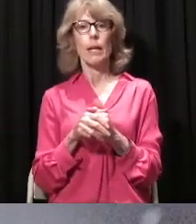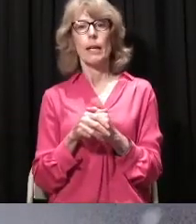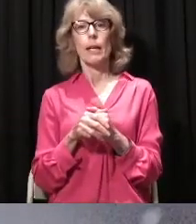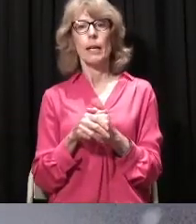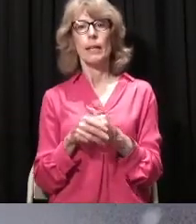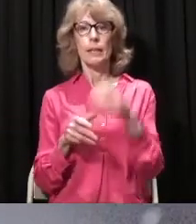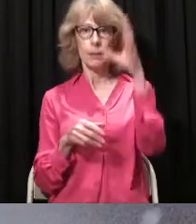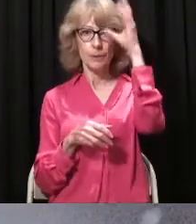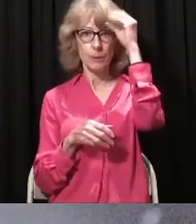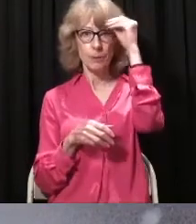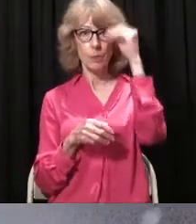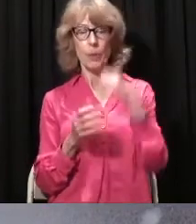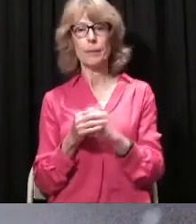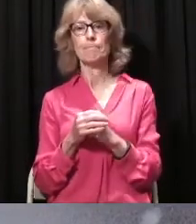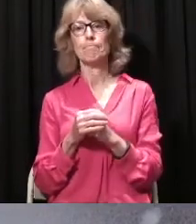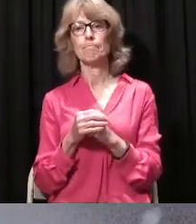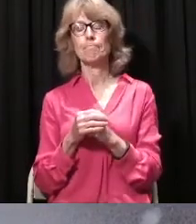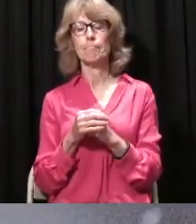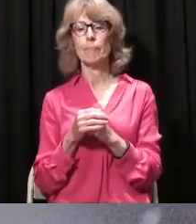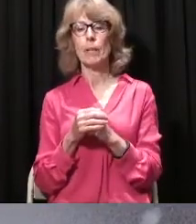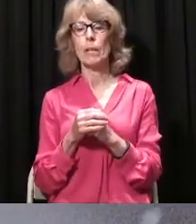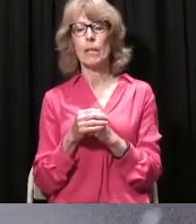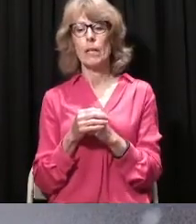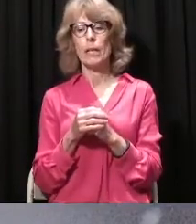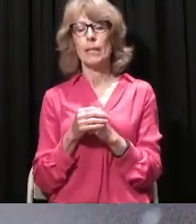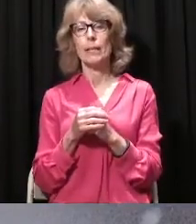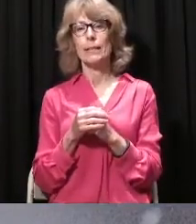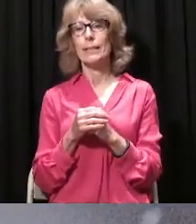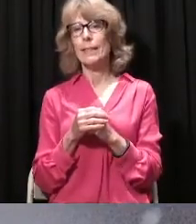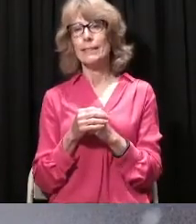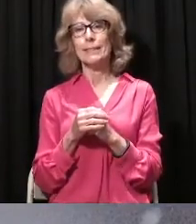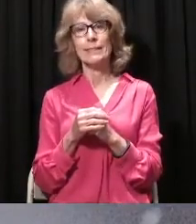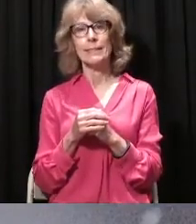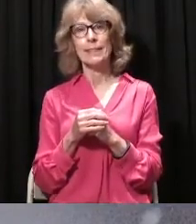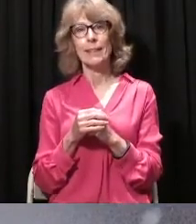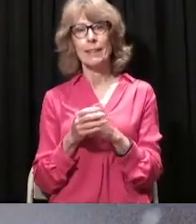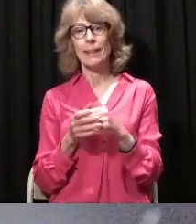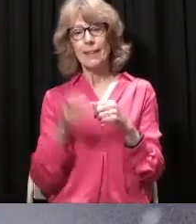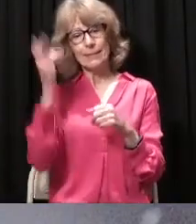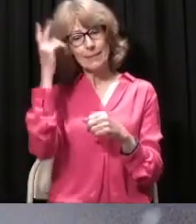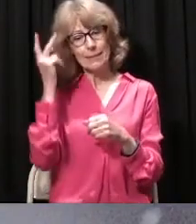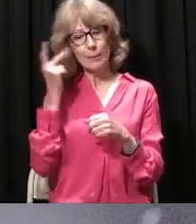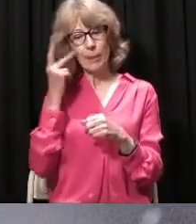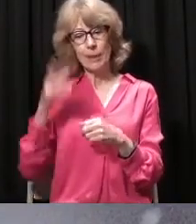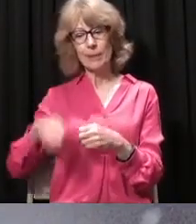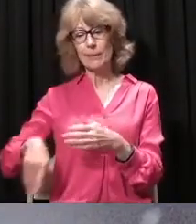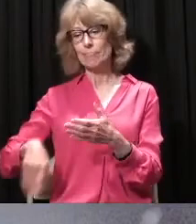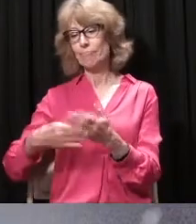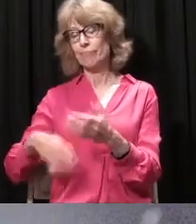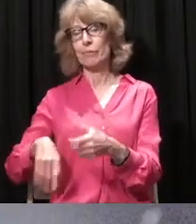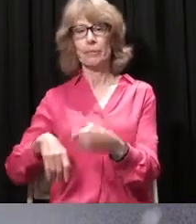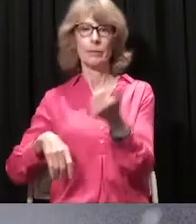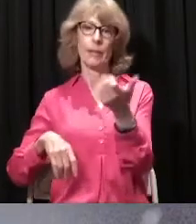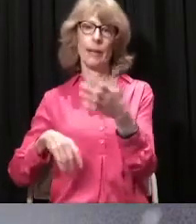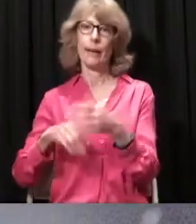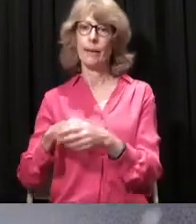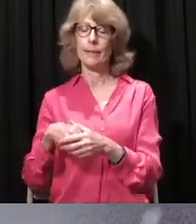old. He's had a horrible life. He's been kicked out of his home from his parents, didn't work out with his grandparents. He has nowhere to